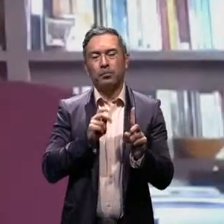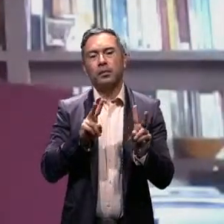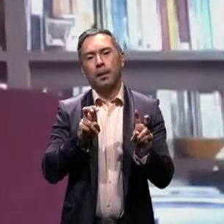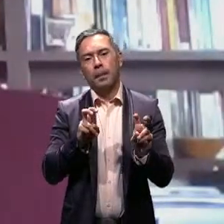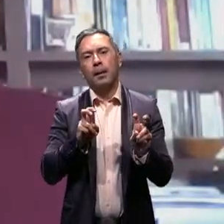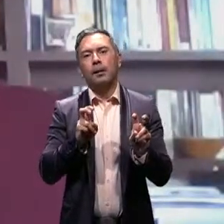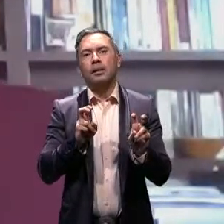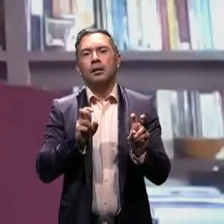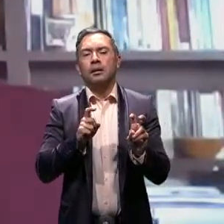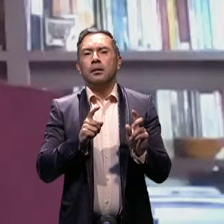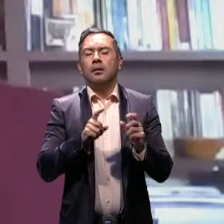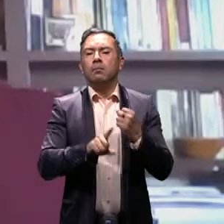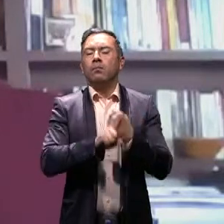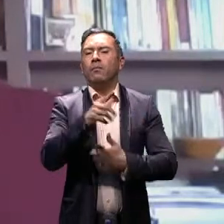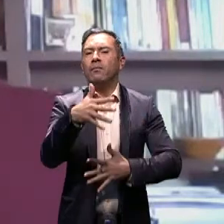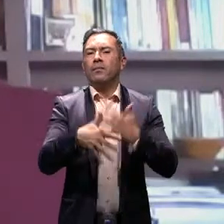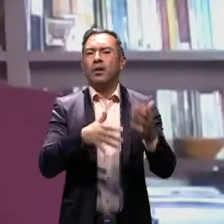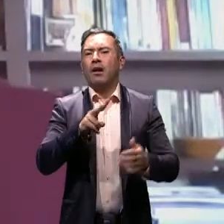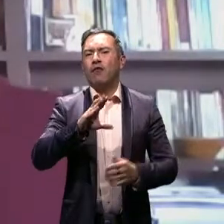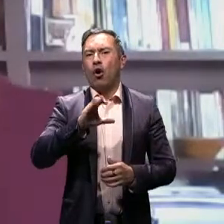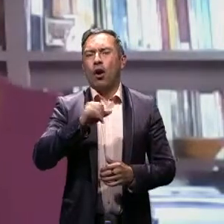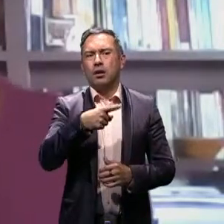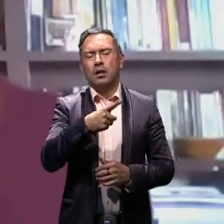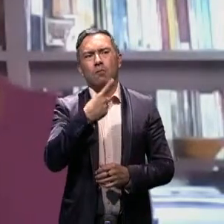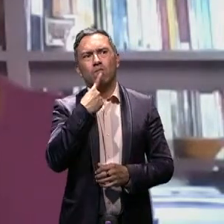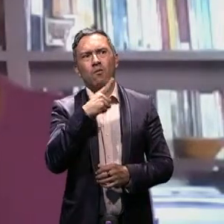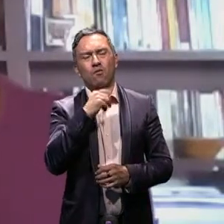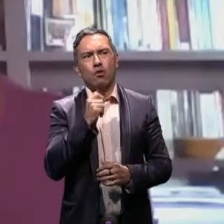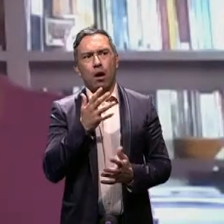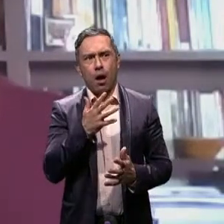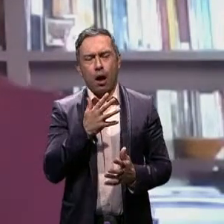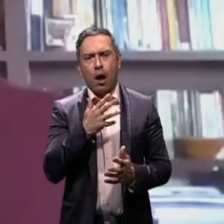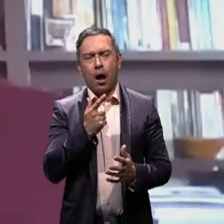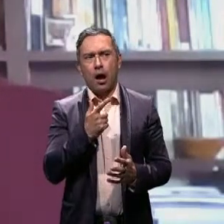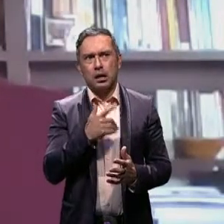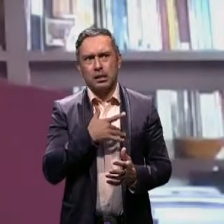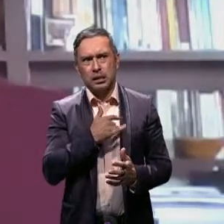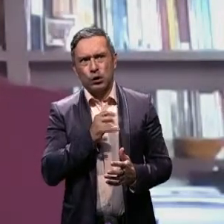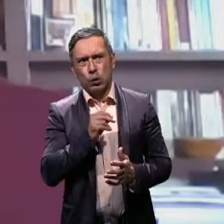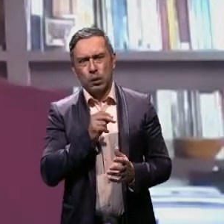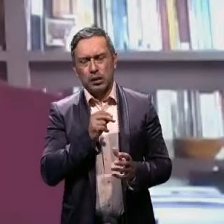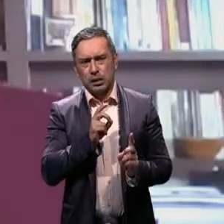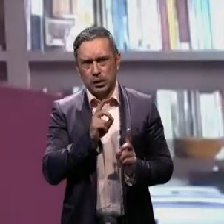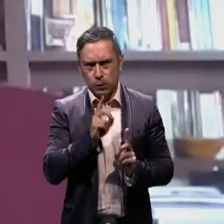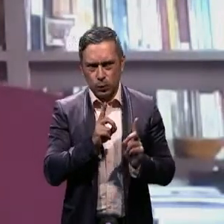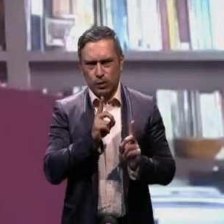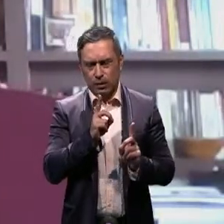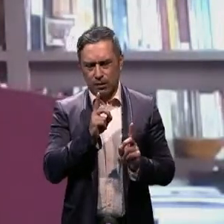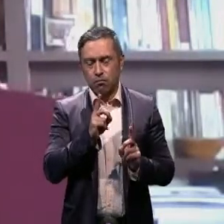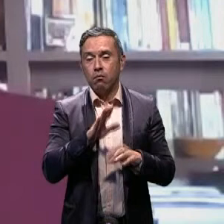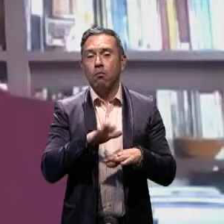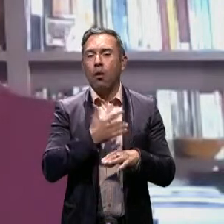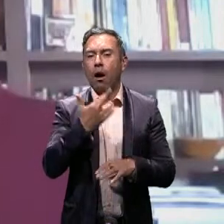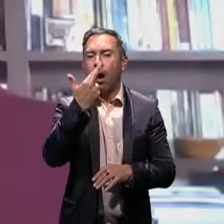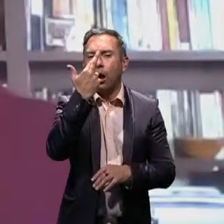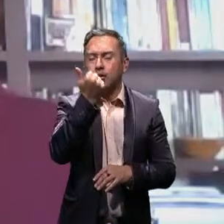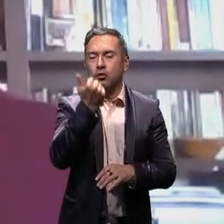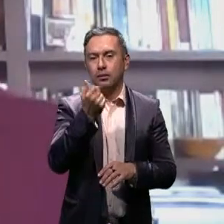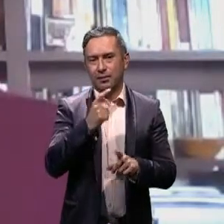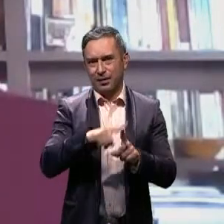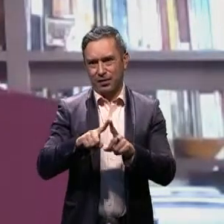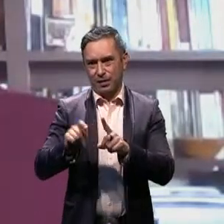the dilemma of reporting violence, she considers it. She thinks about it twice,